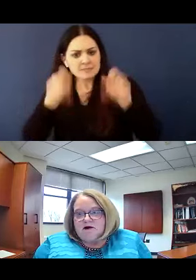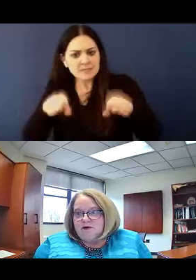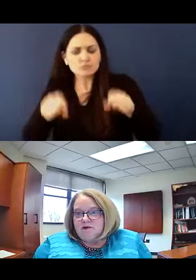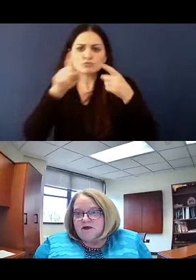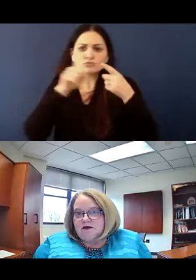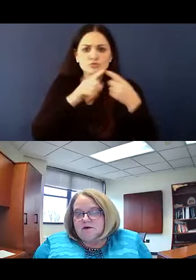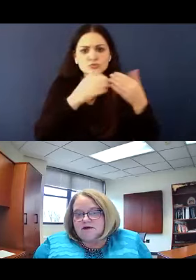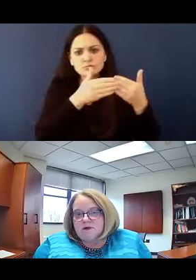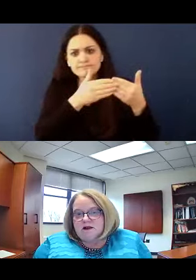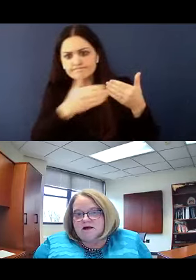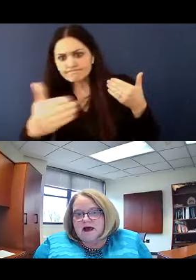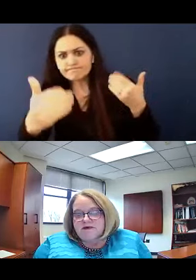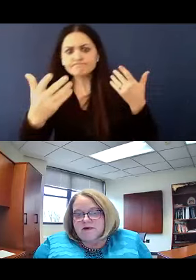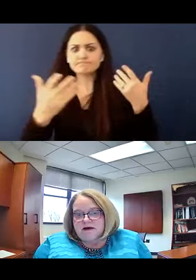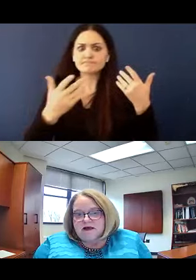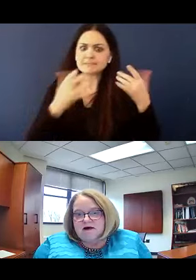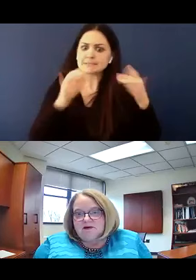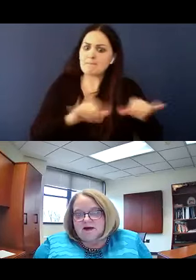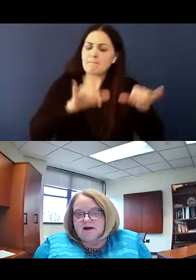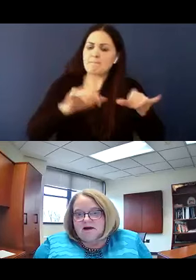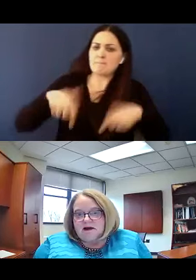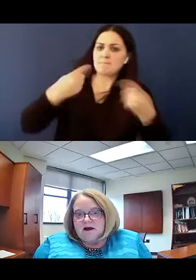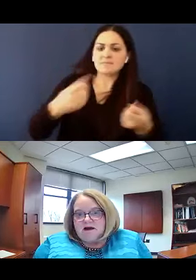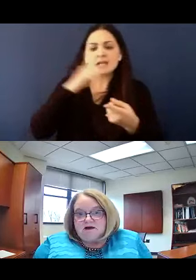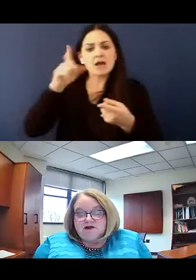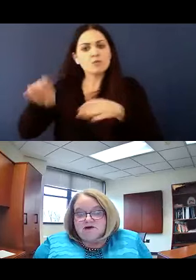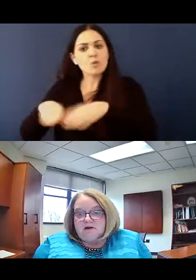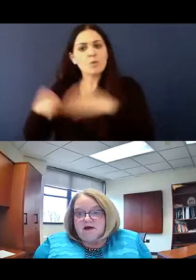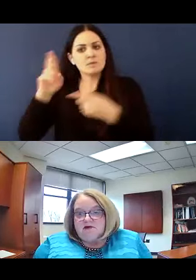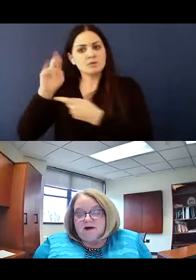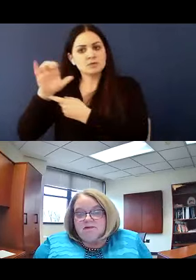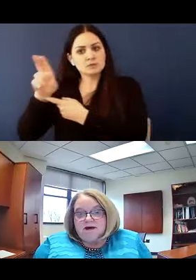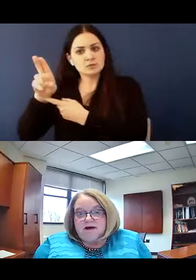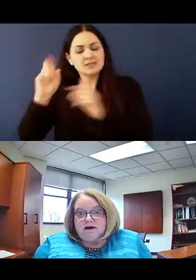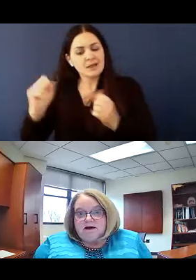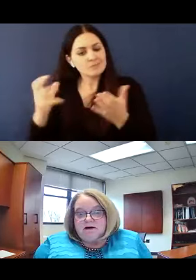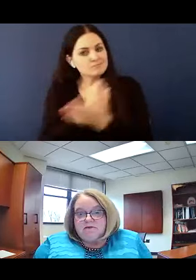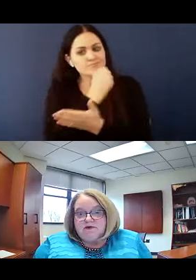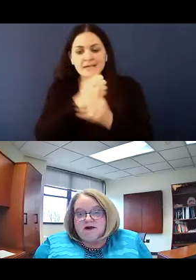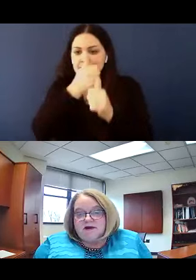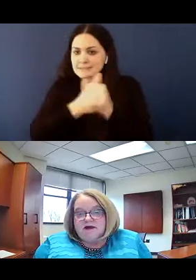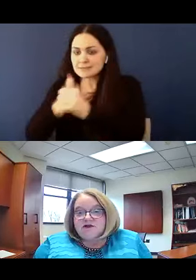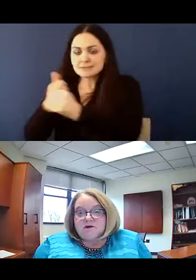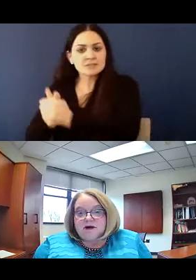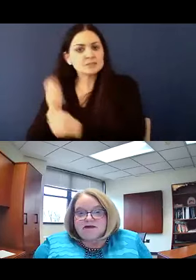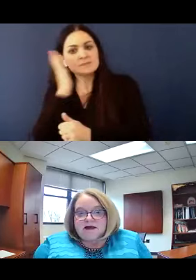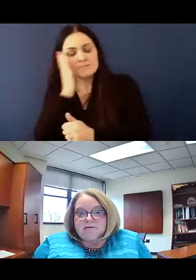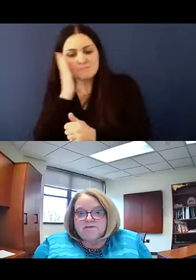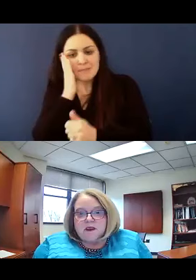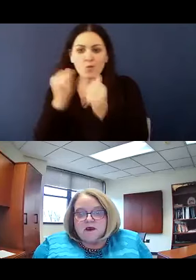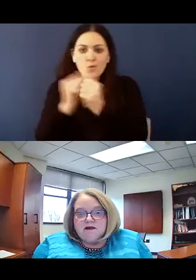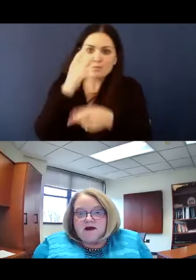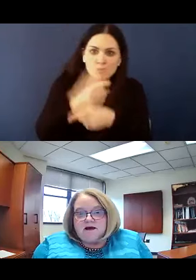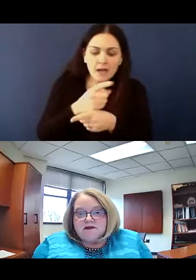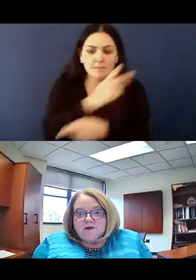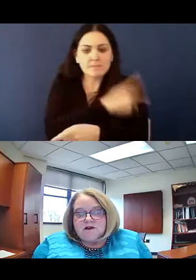forward and not open the RICU, as well as optimize every bed and ensure that we have the right bed for the right patient at the right